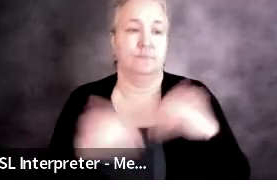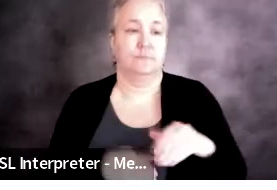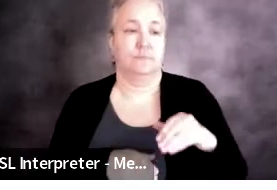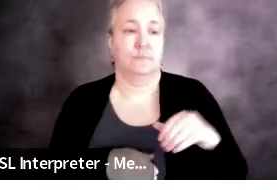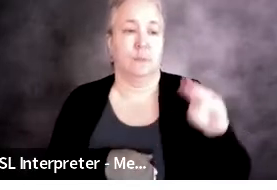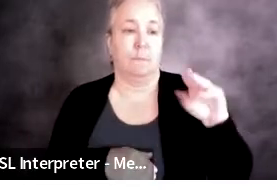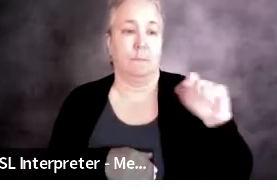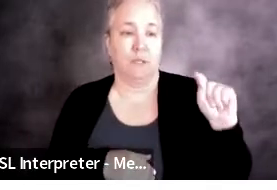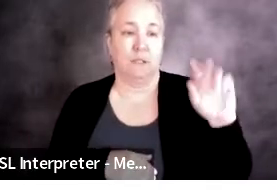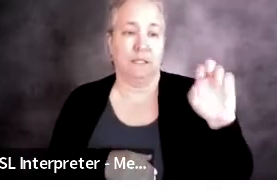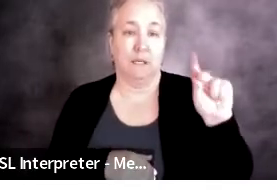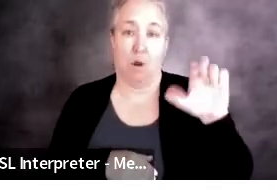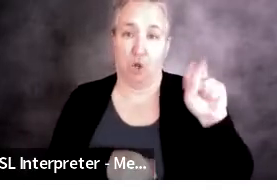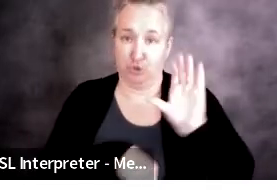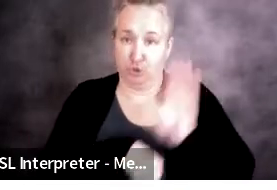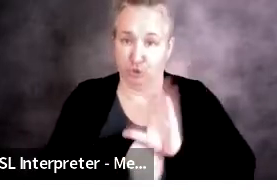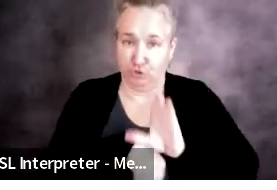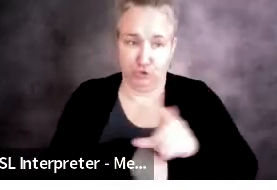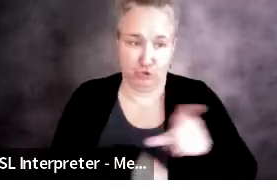Mount Enon Church,